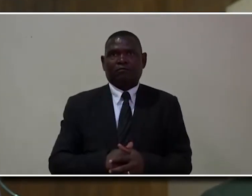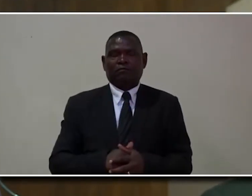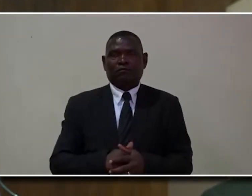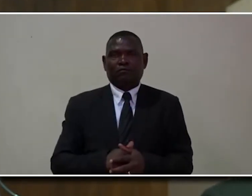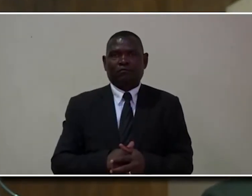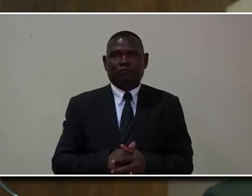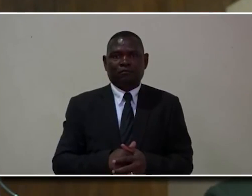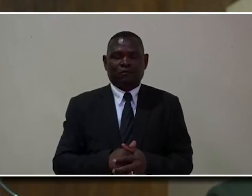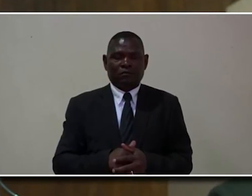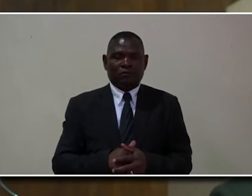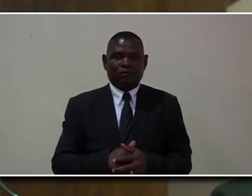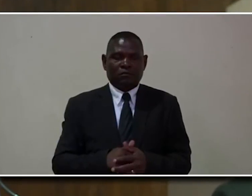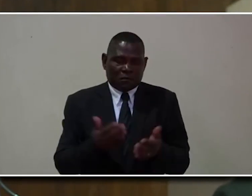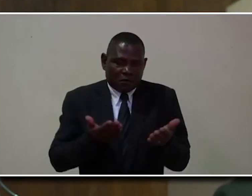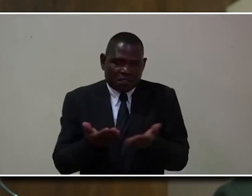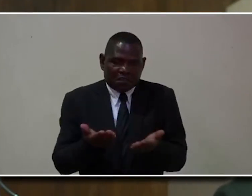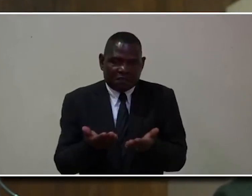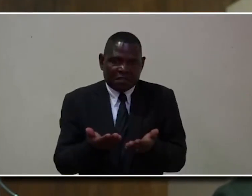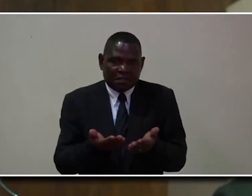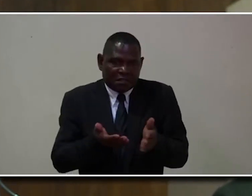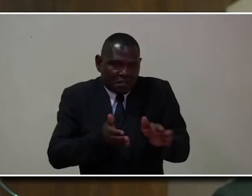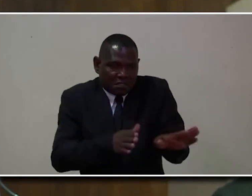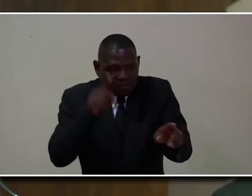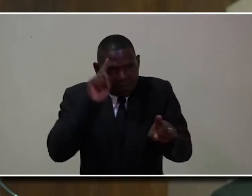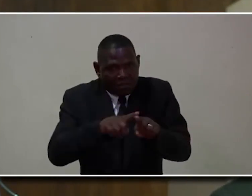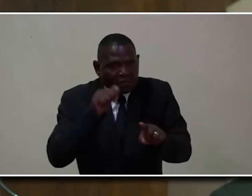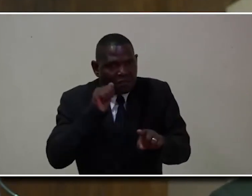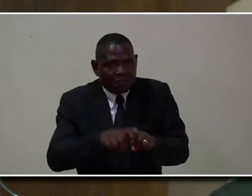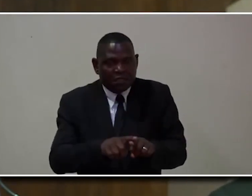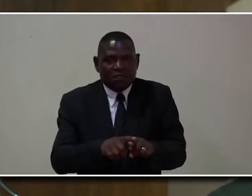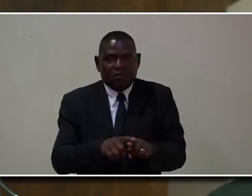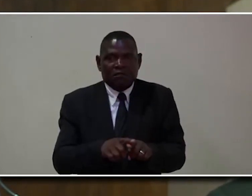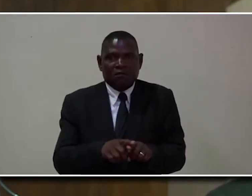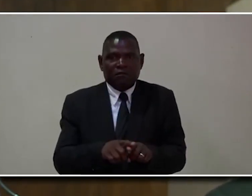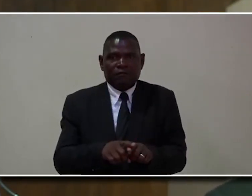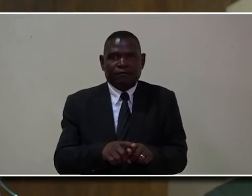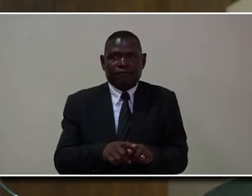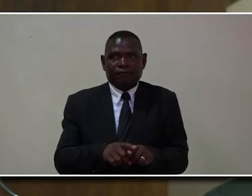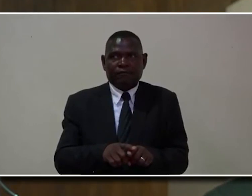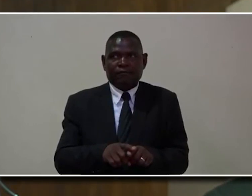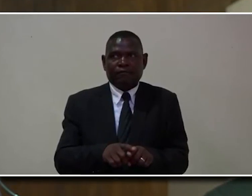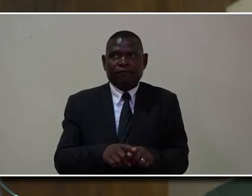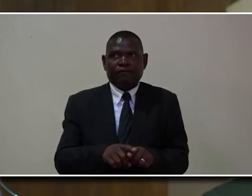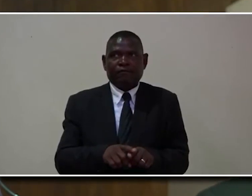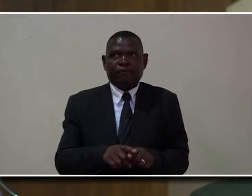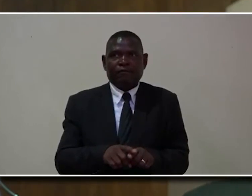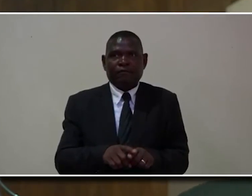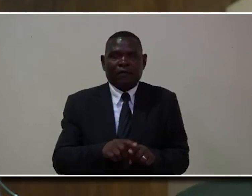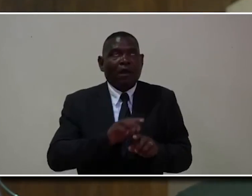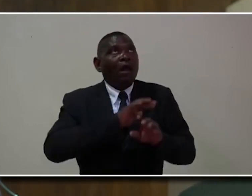the Departed. Paku tumikira iwani mara mtsidia. We shall first have the hymn, Oh, the Home of My